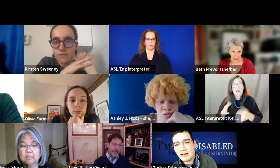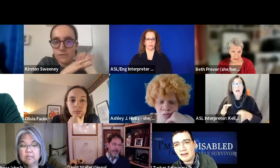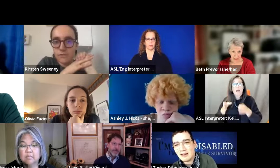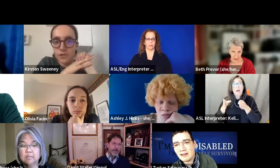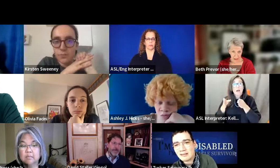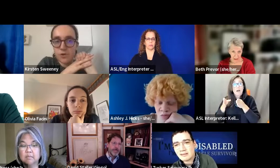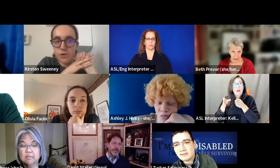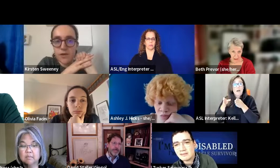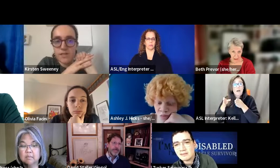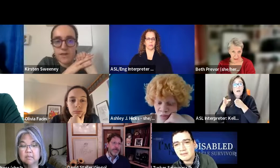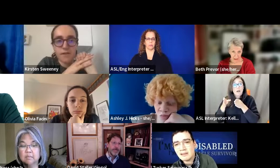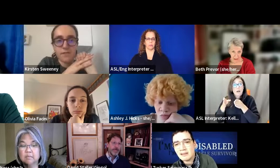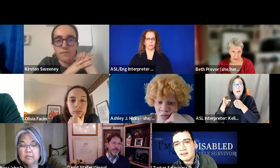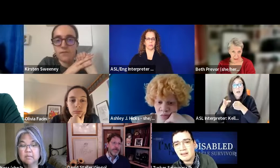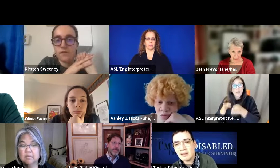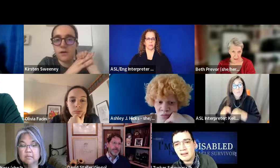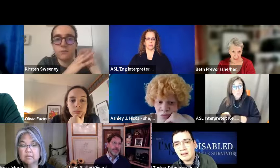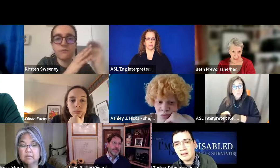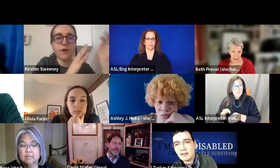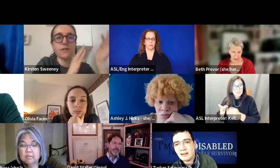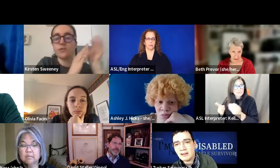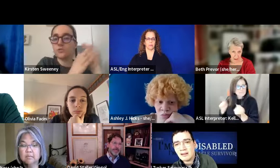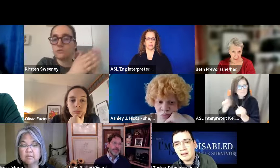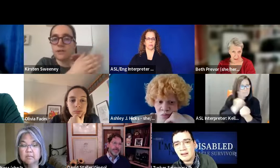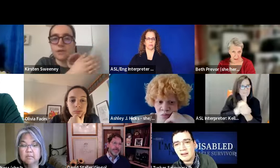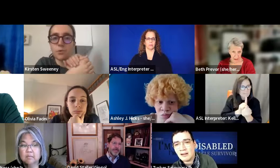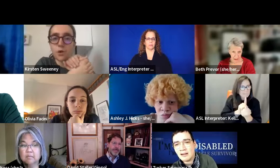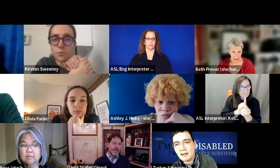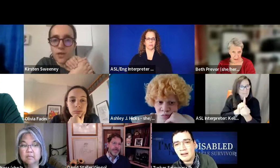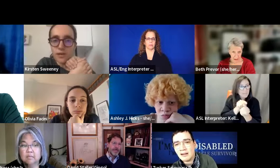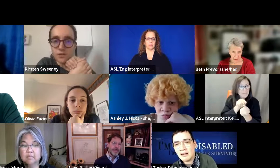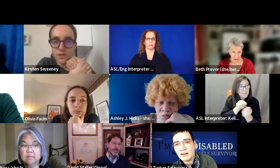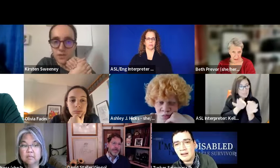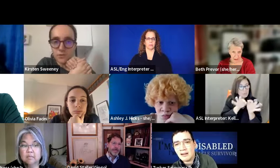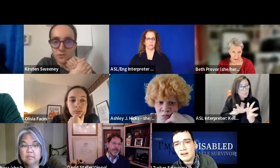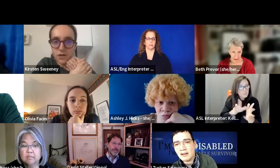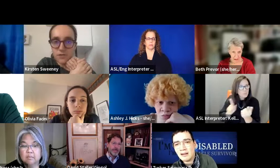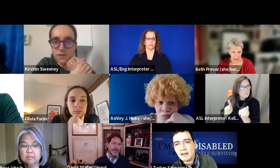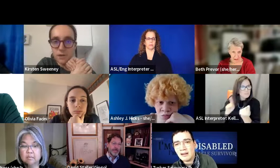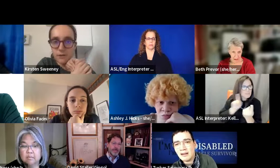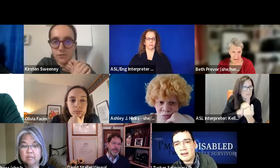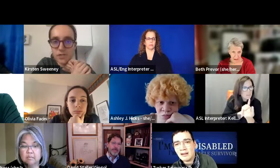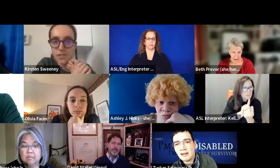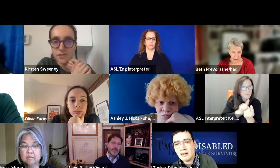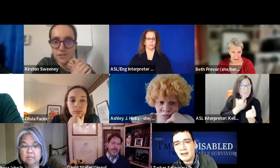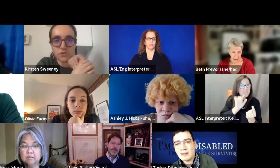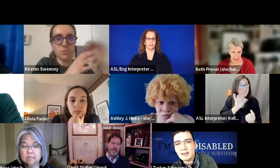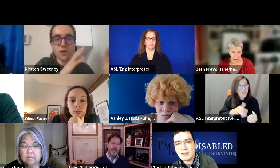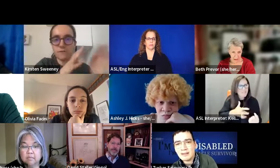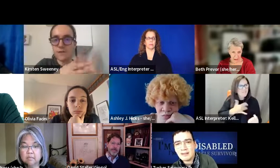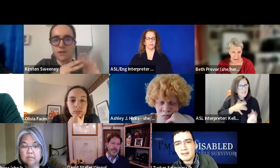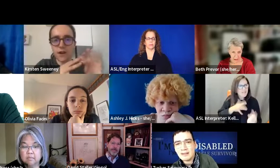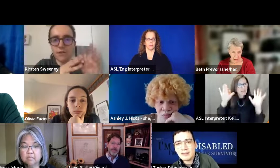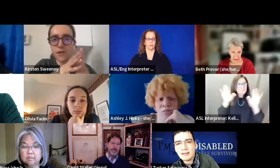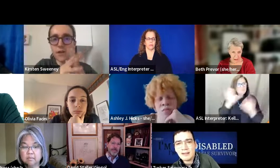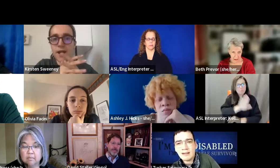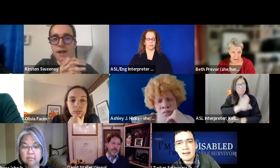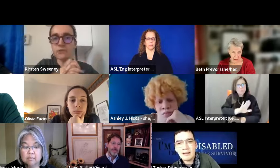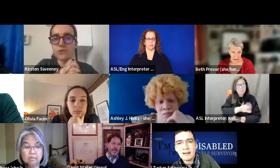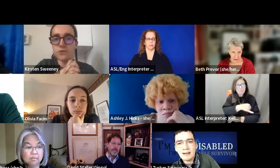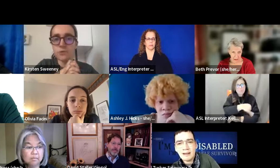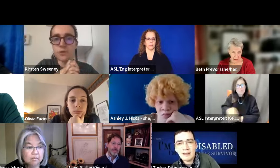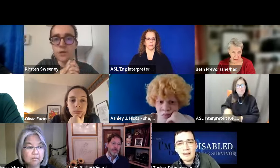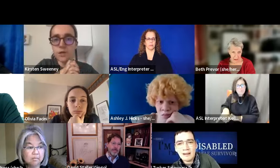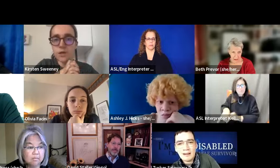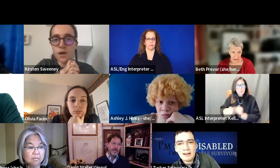question of an interpreter, and that felt like sort of inappropriate or like it was crossing a boundary. And so you want to figure out